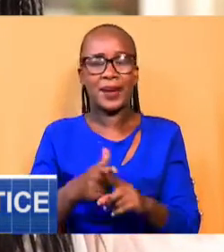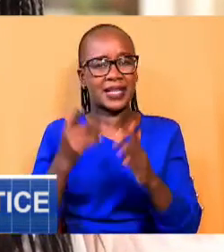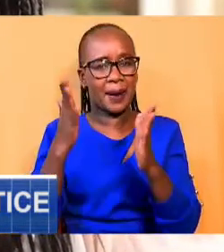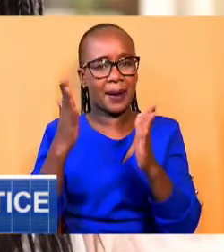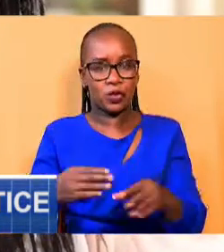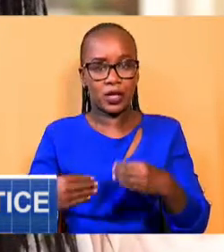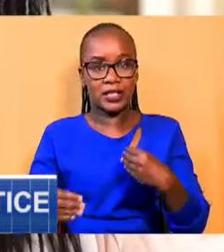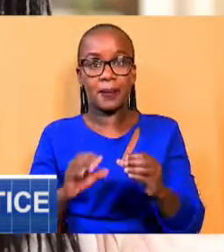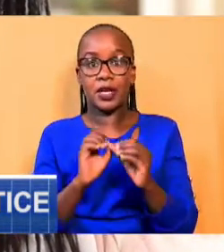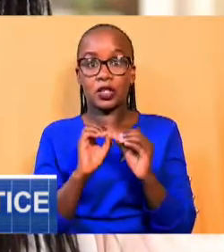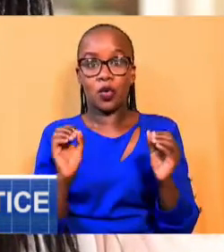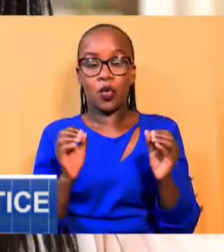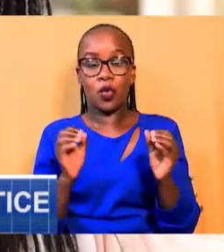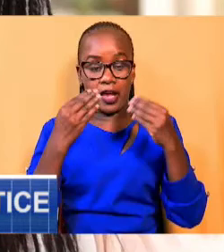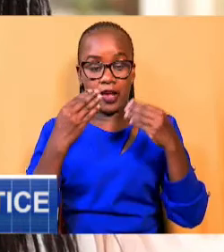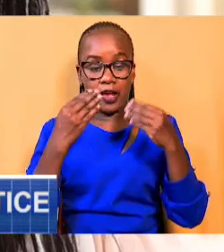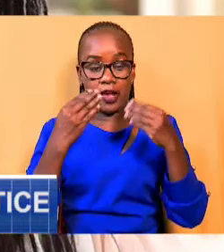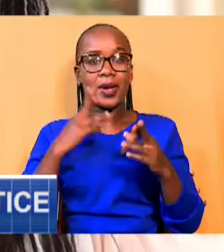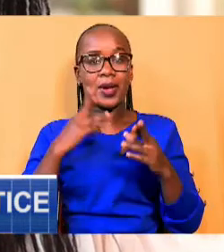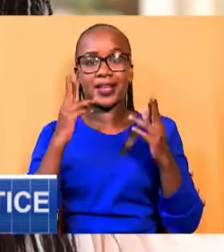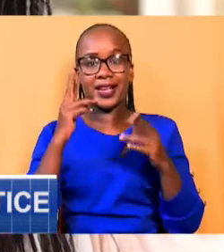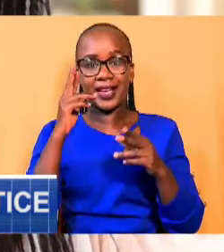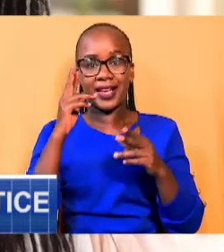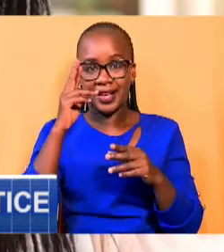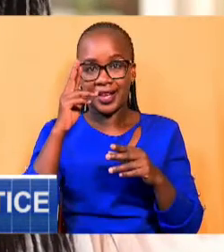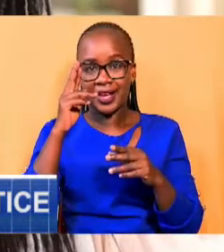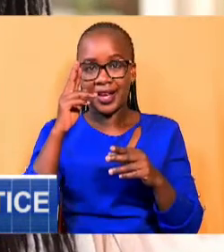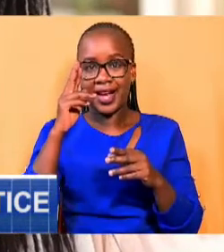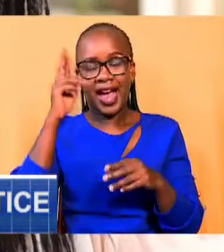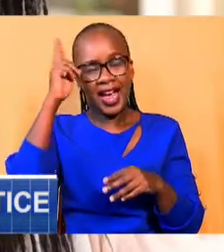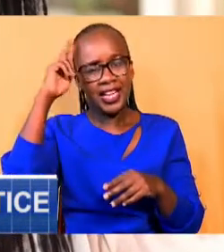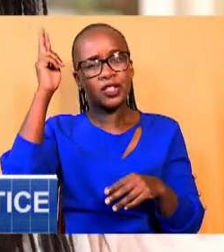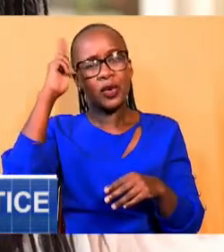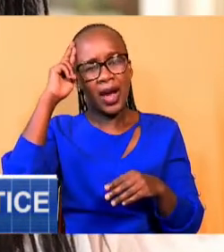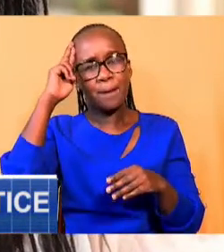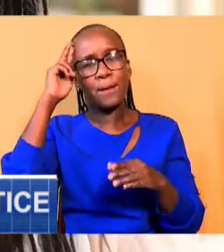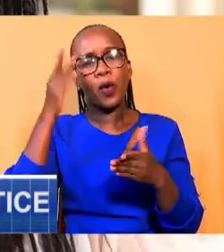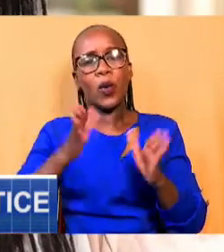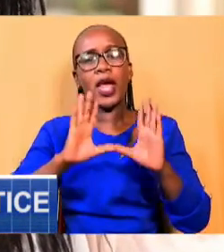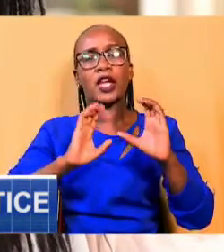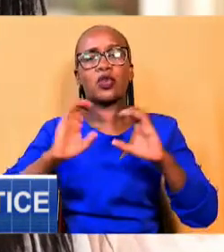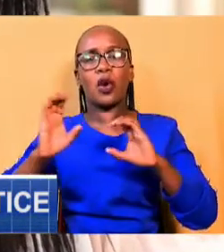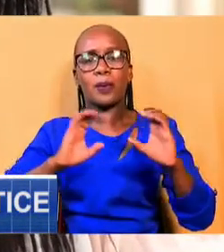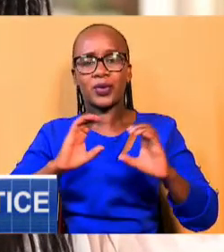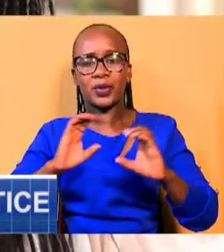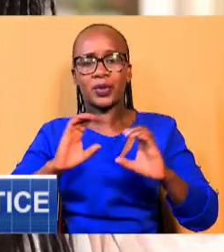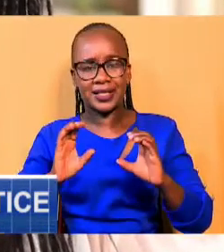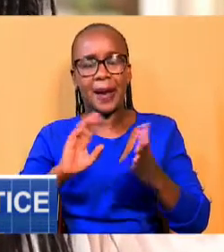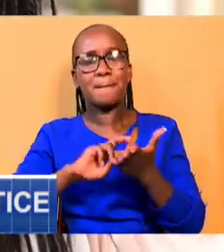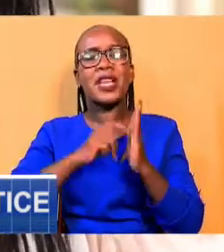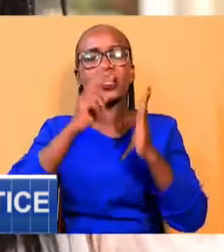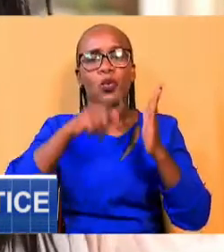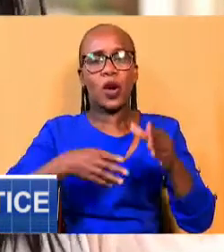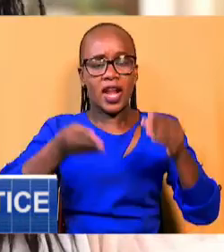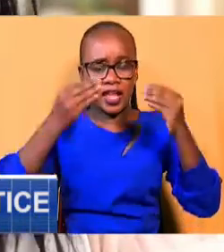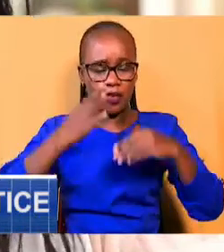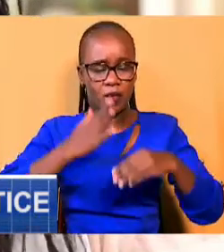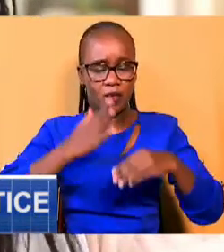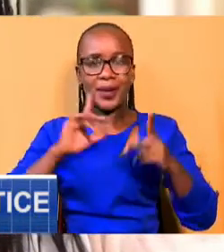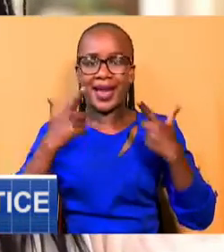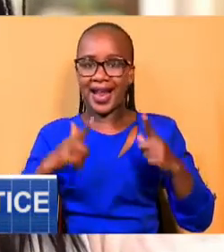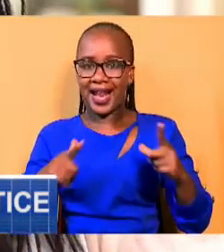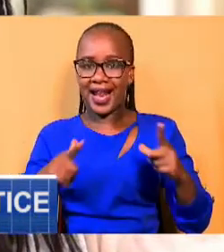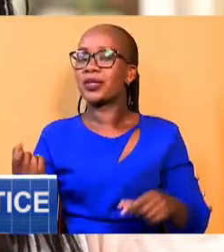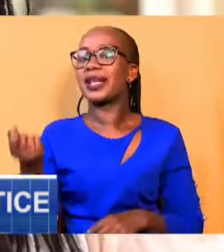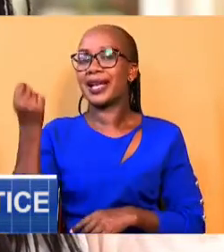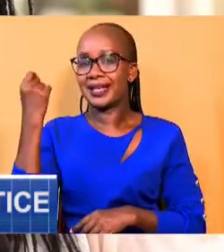with disability. Give me reasonable accommodations to be able to communicate. Reasonable accommodations means give it to me in a